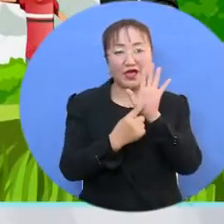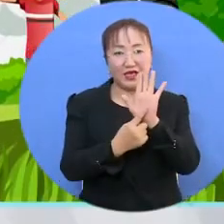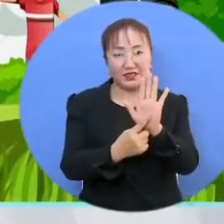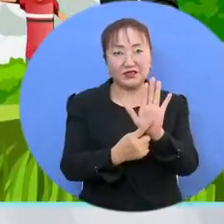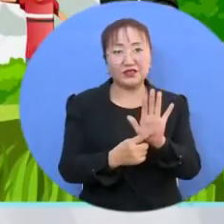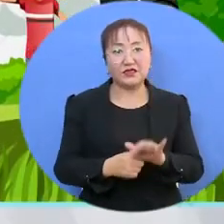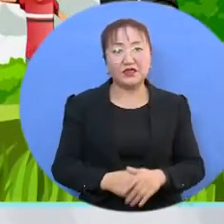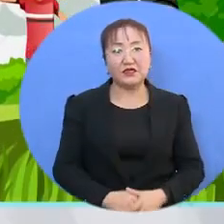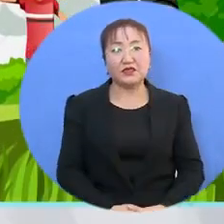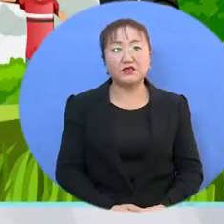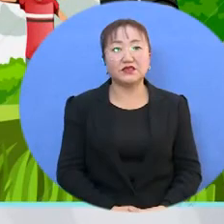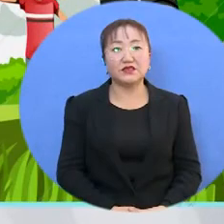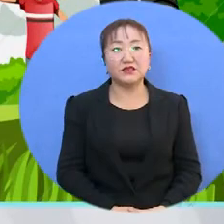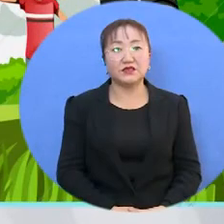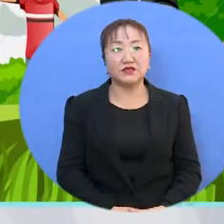exercises?